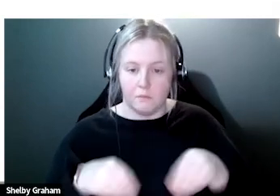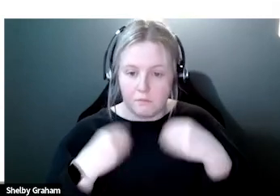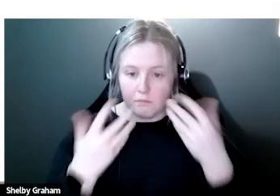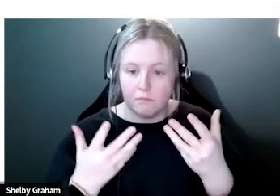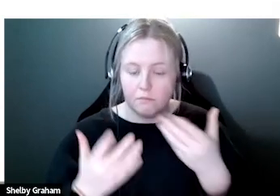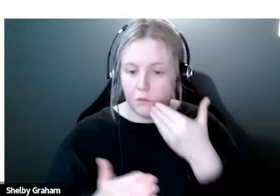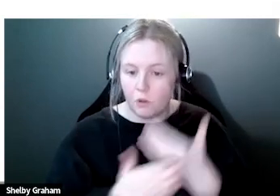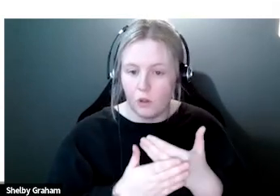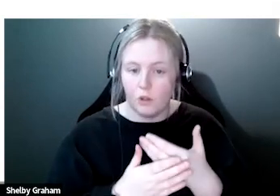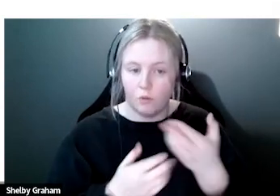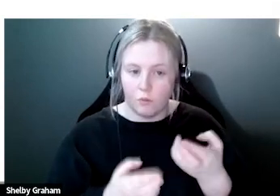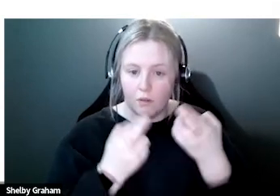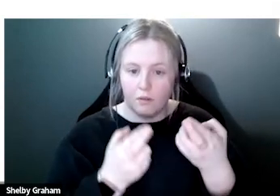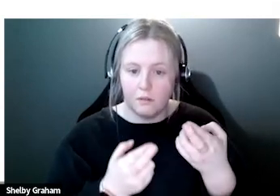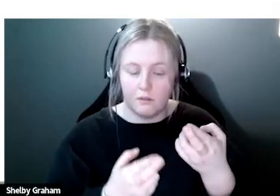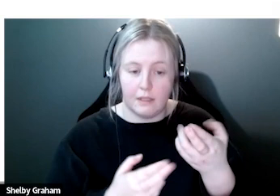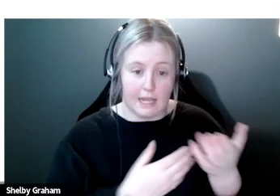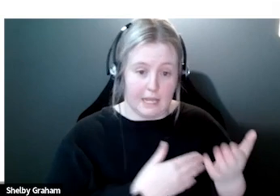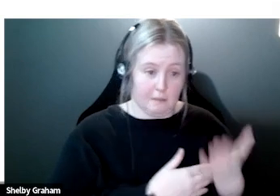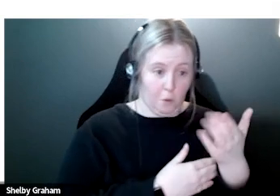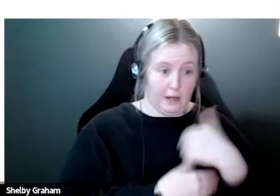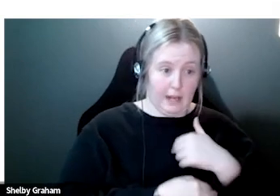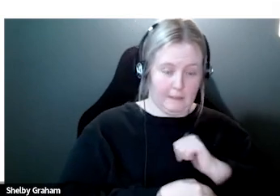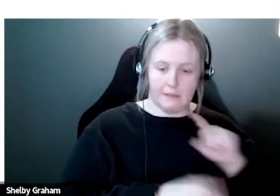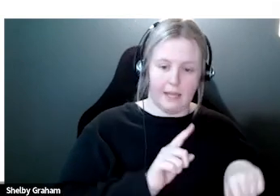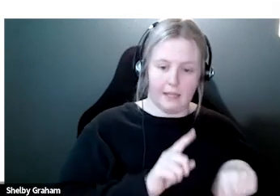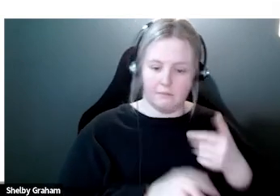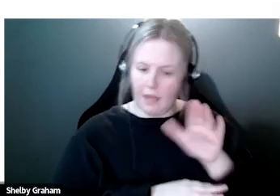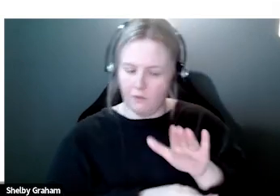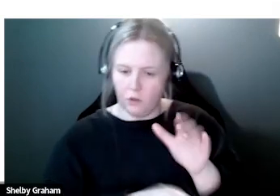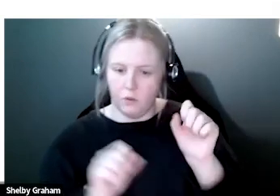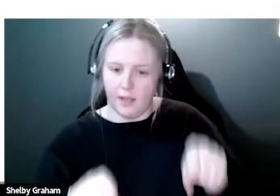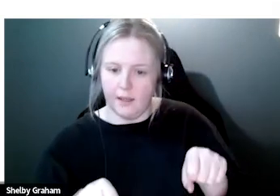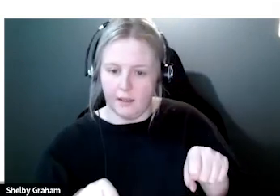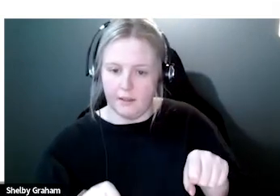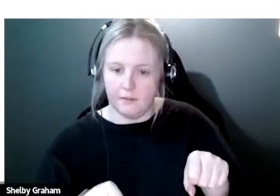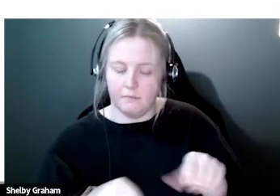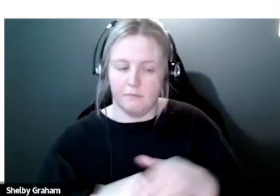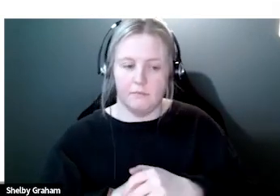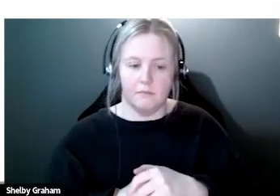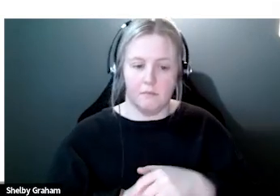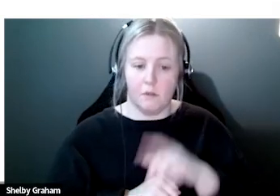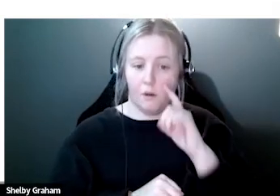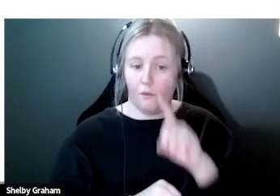that 8 a.m. Angela cannot. Now, if I can synthesize data and provide you